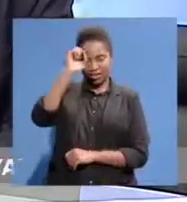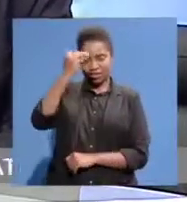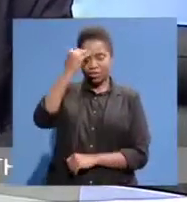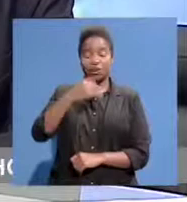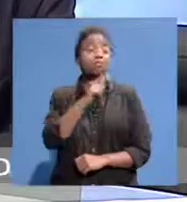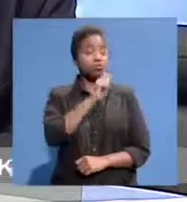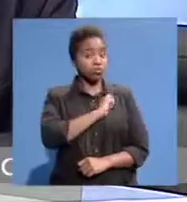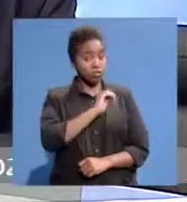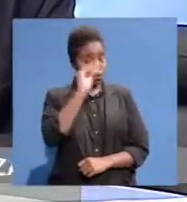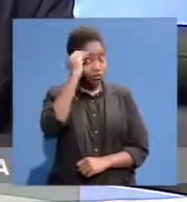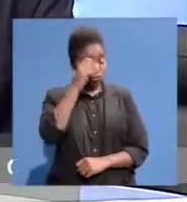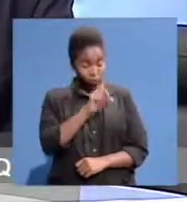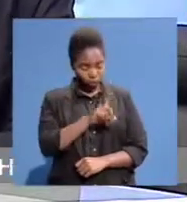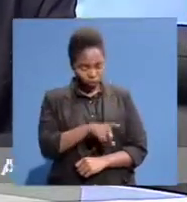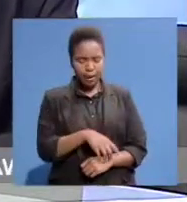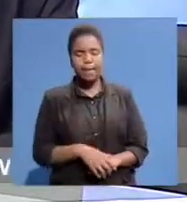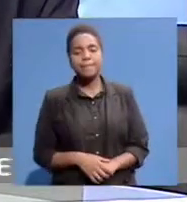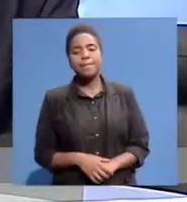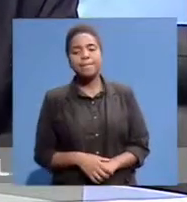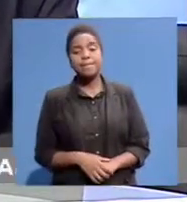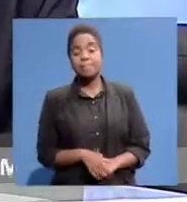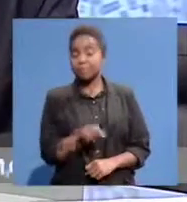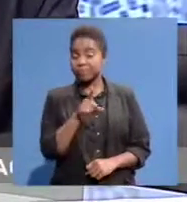interesting question, Robert, because